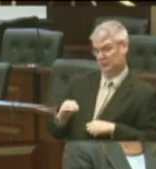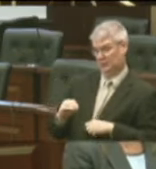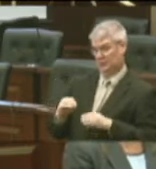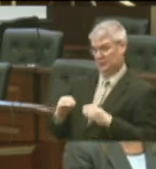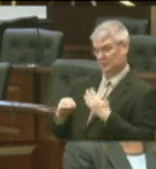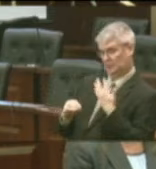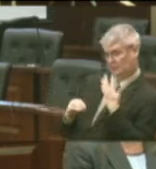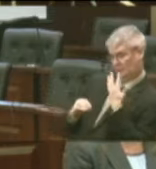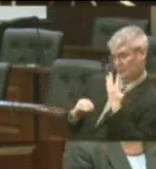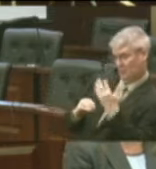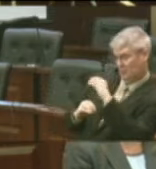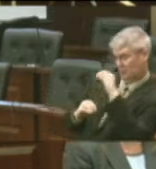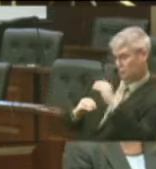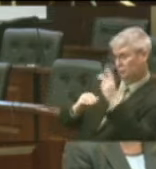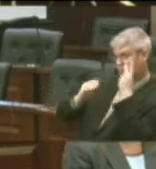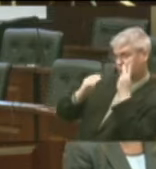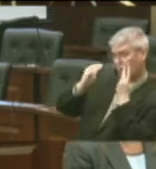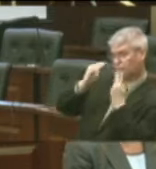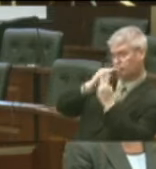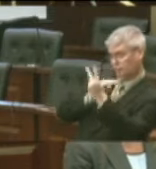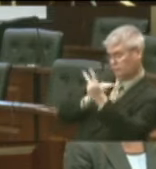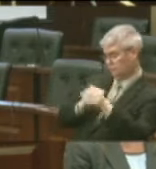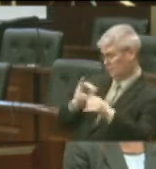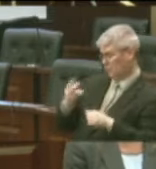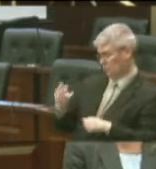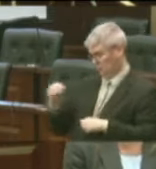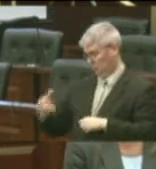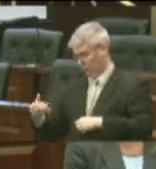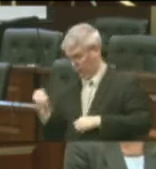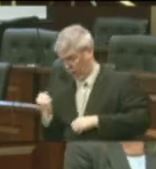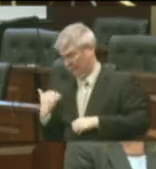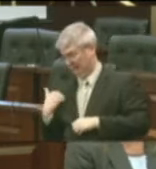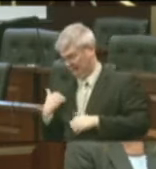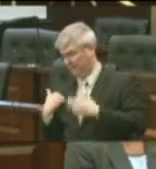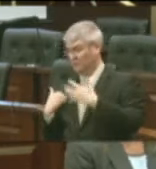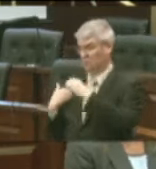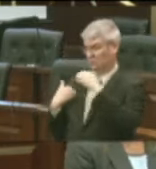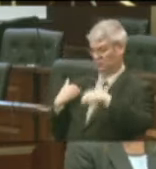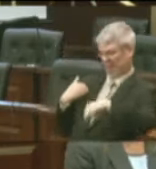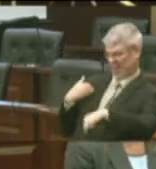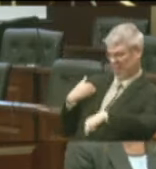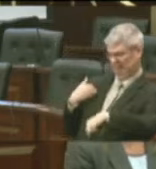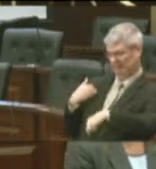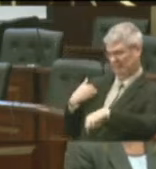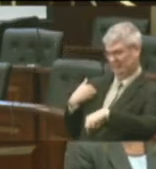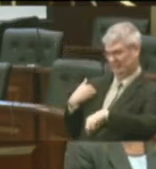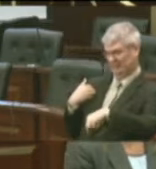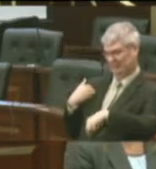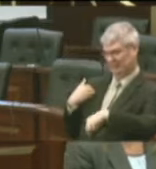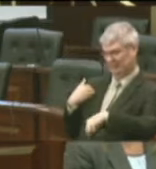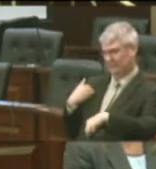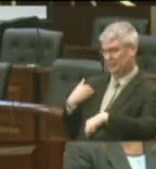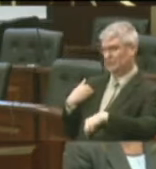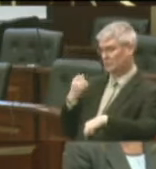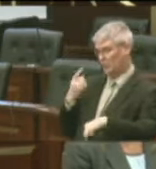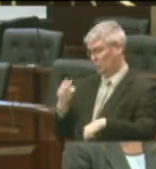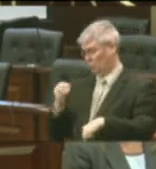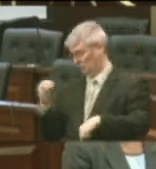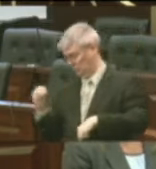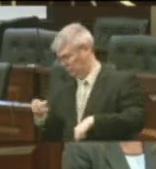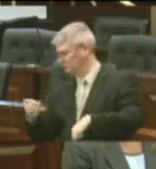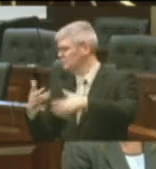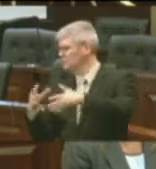were put together, as the superintendents pointed out, those were for specific line items. That's what this restoration is about, is to restore